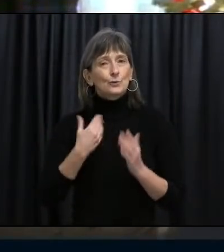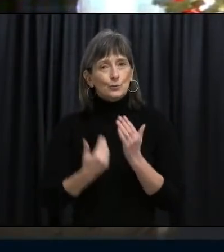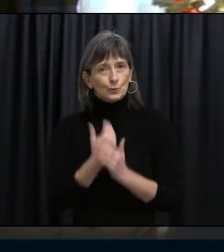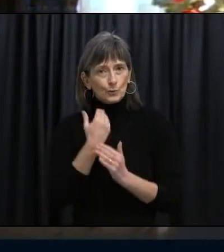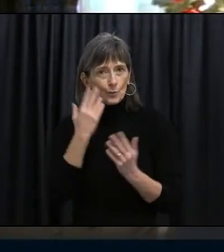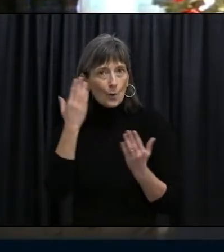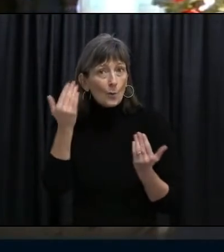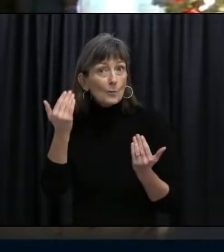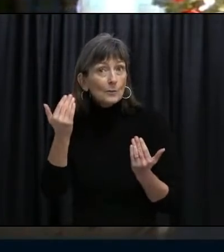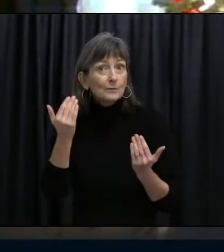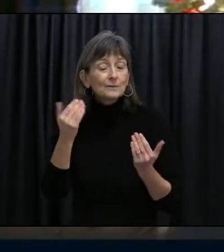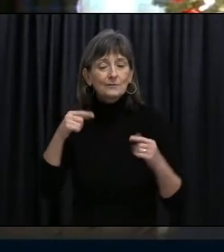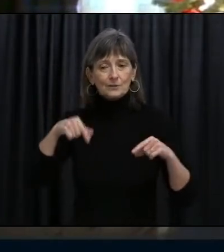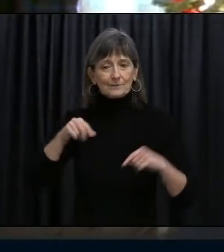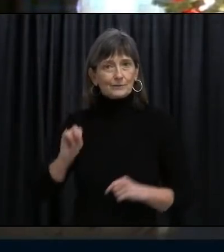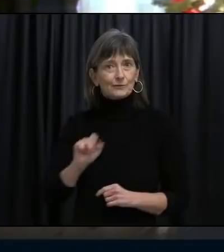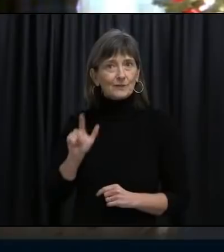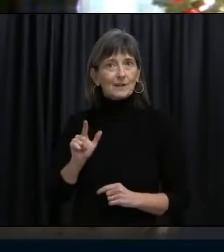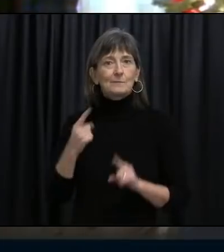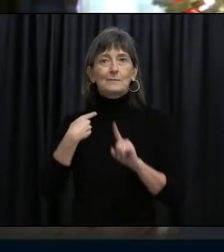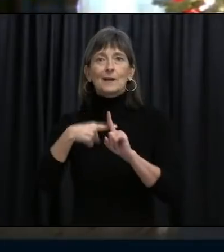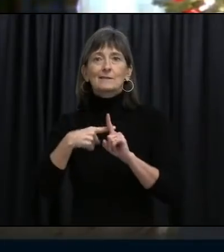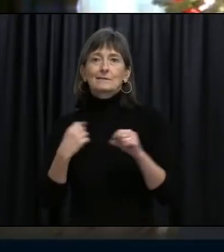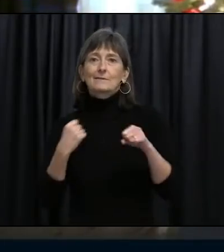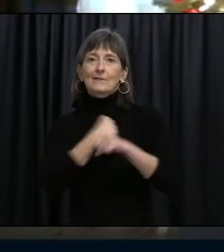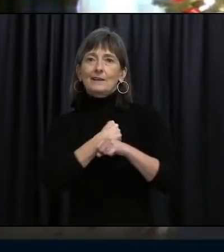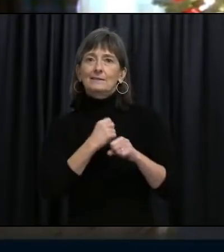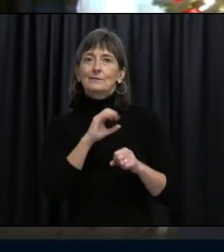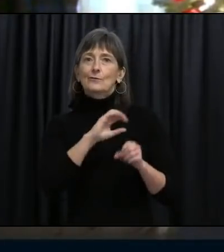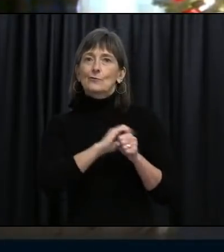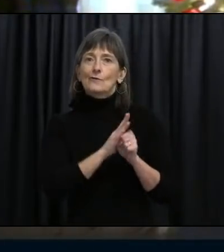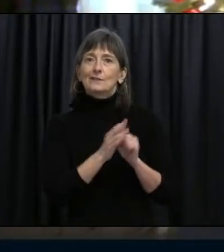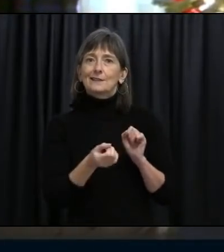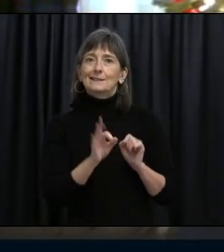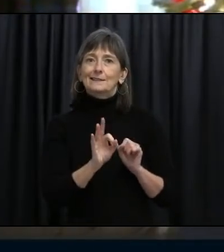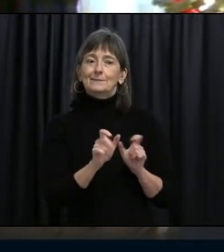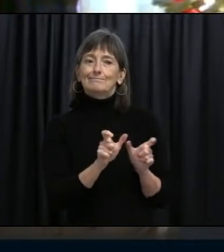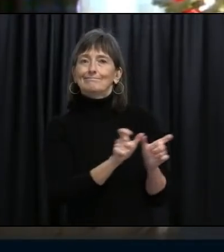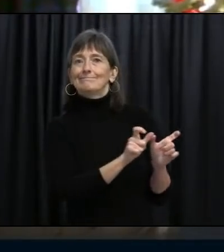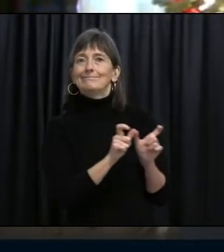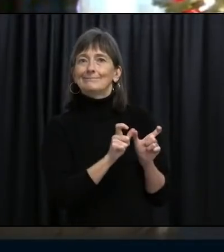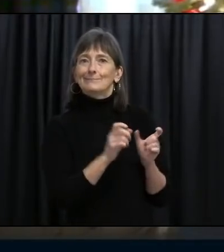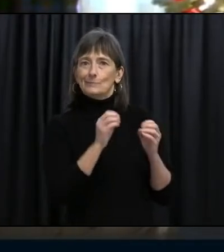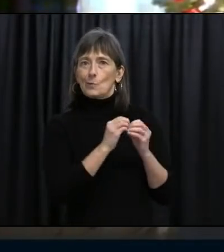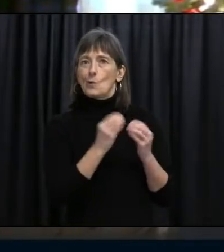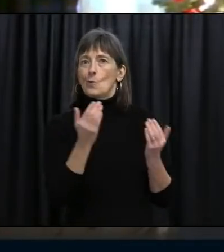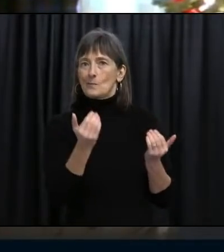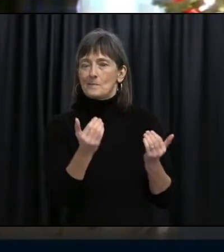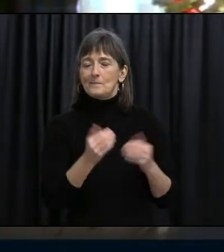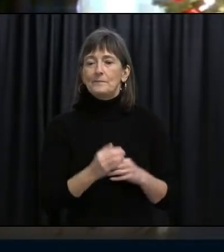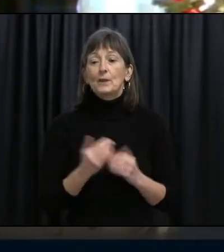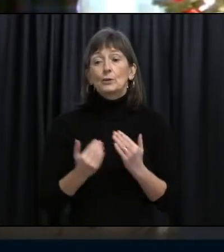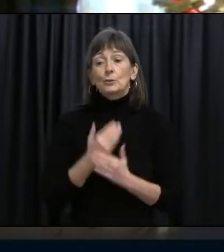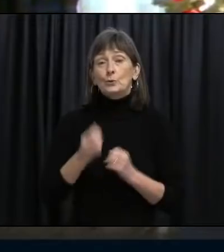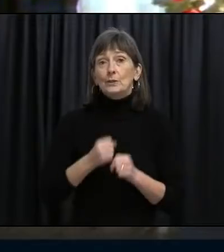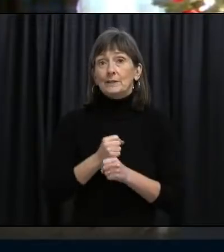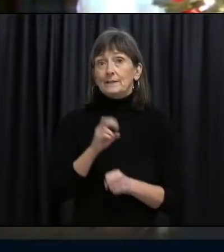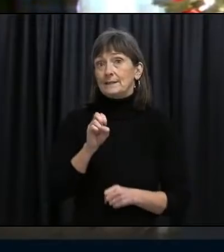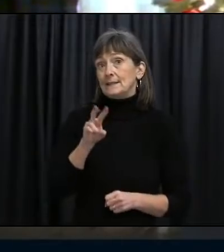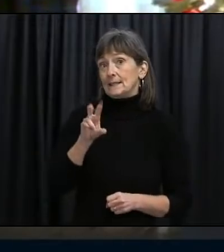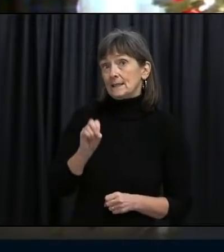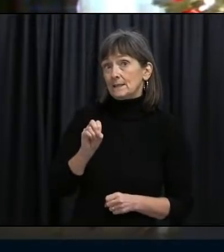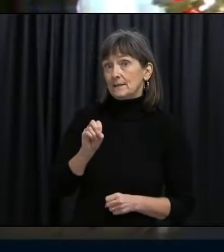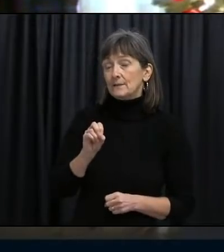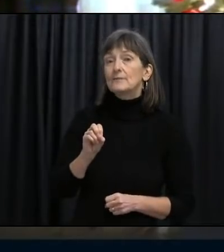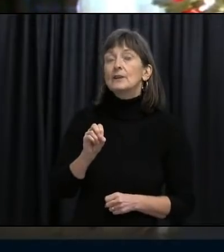for our province and for the fight against the spread of COVID-19. On New Year's Eve, we saw the first batch of Moderna